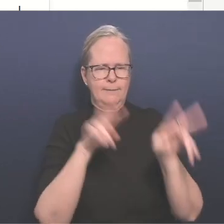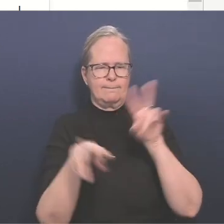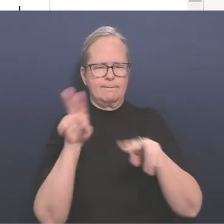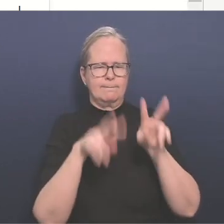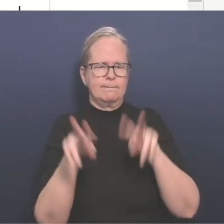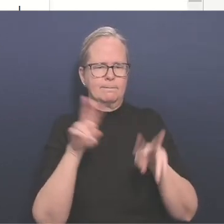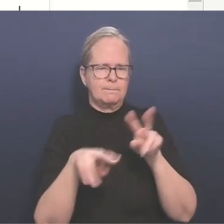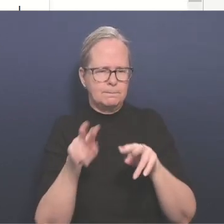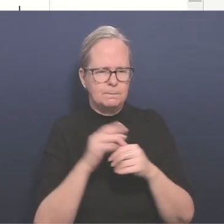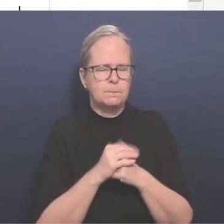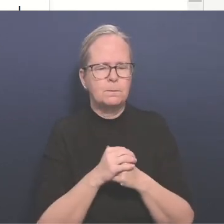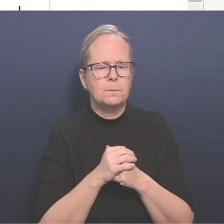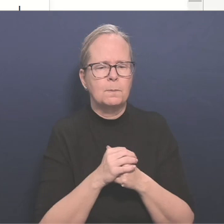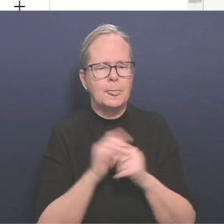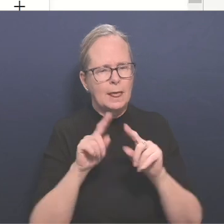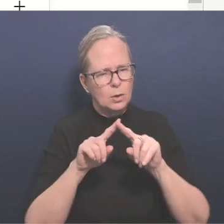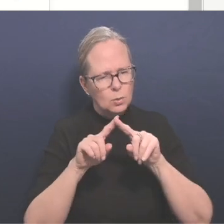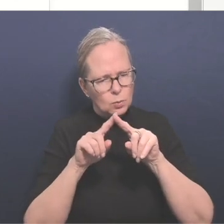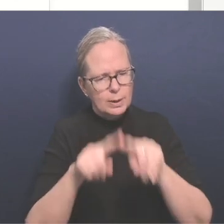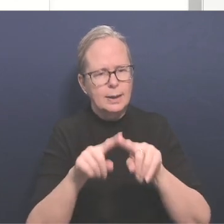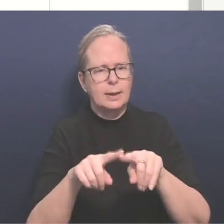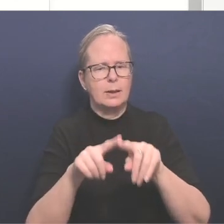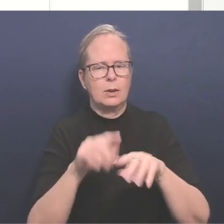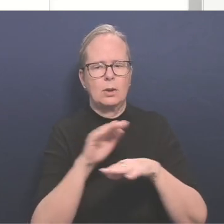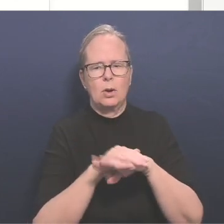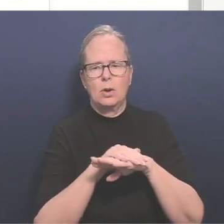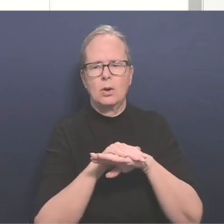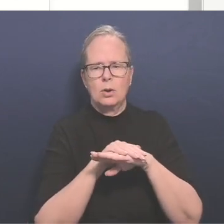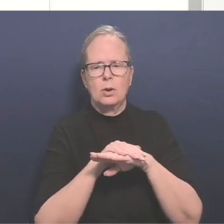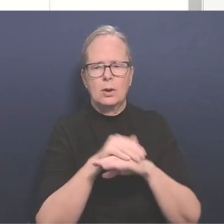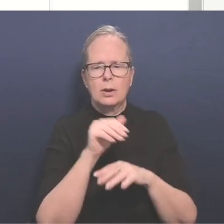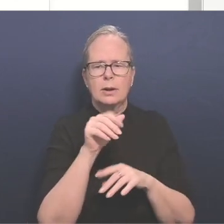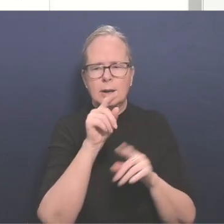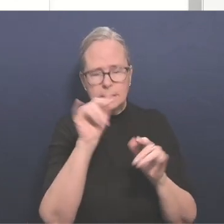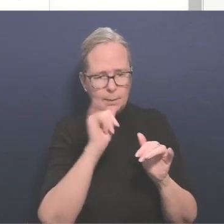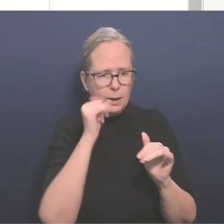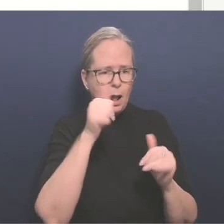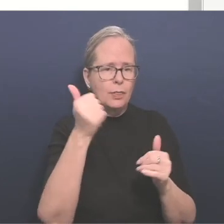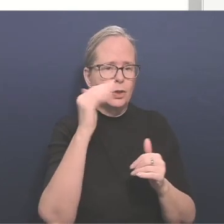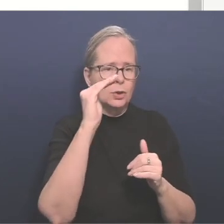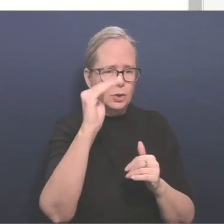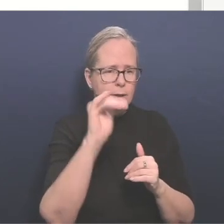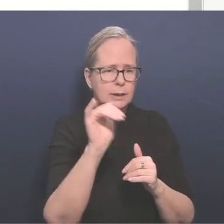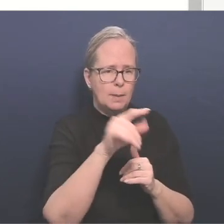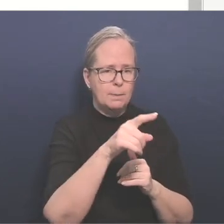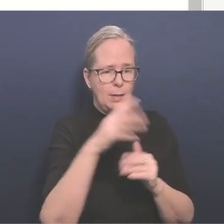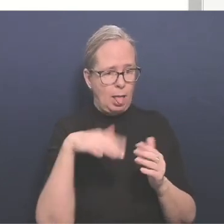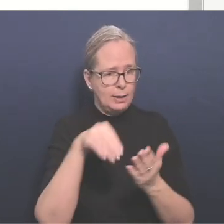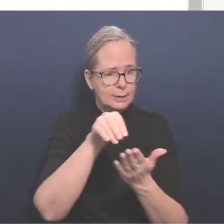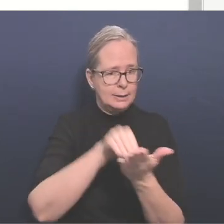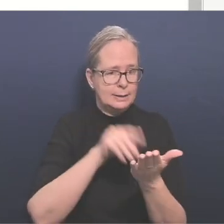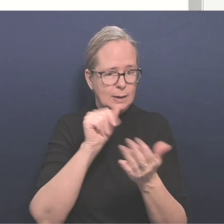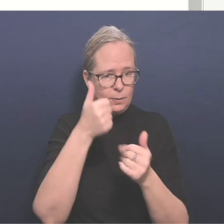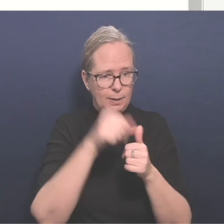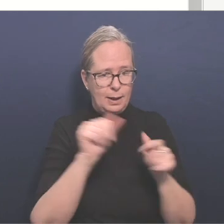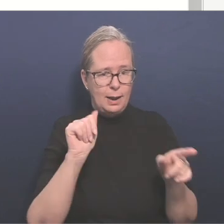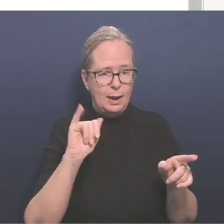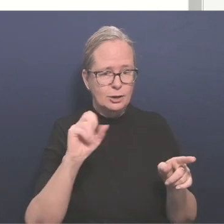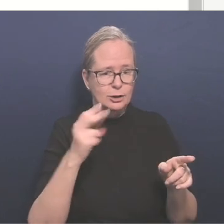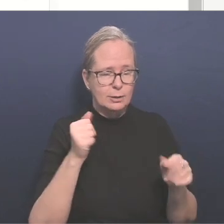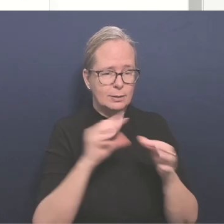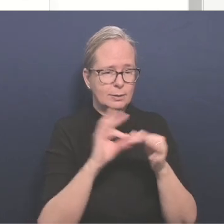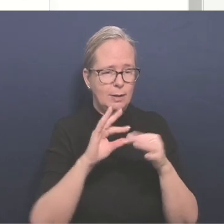their taxes filed and be eligible to benefits. And another resource